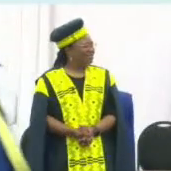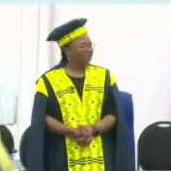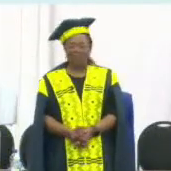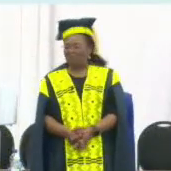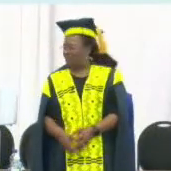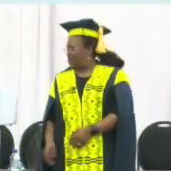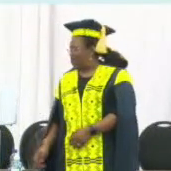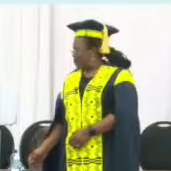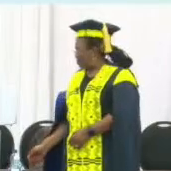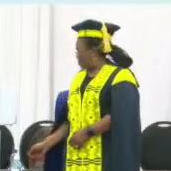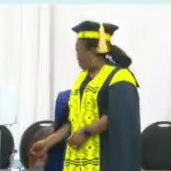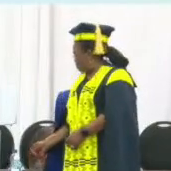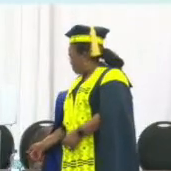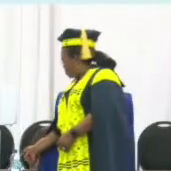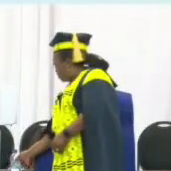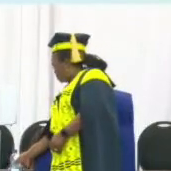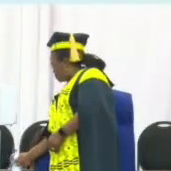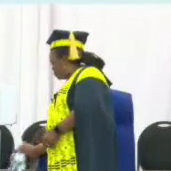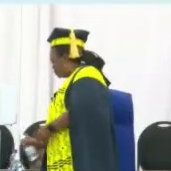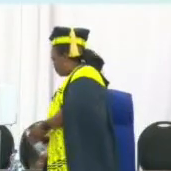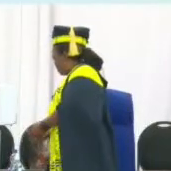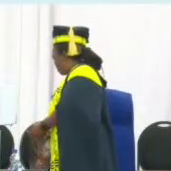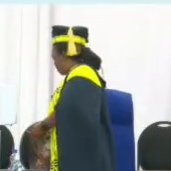Unati Stoti.